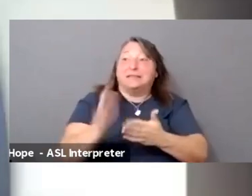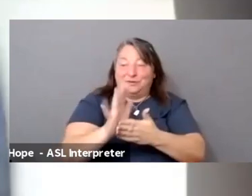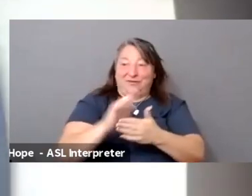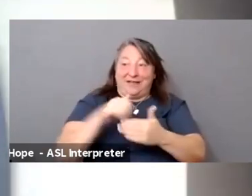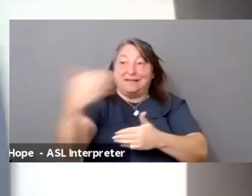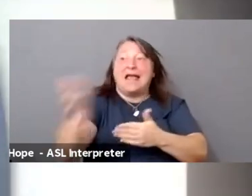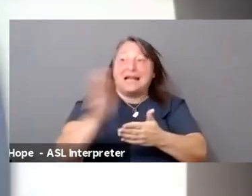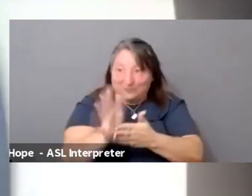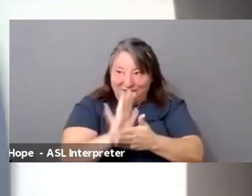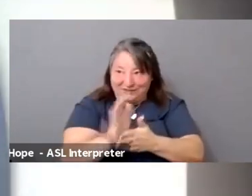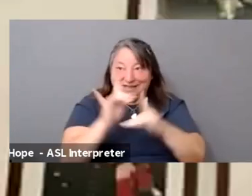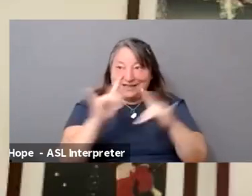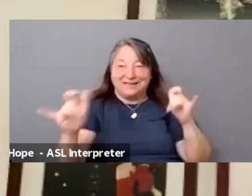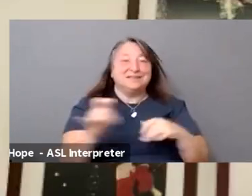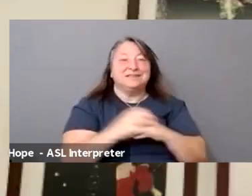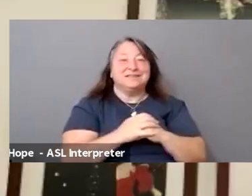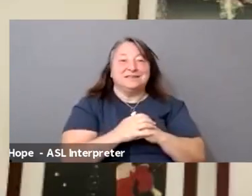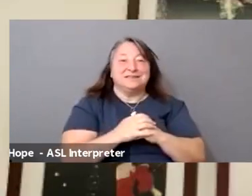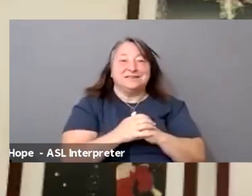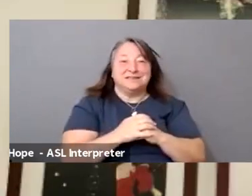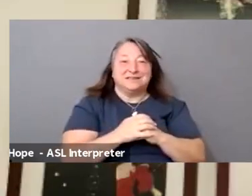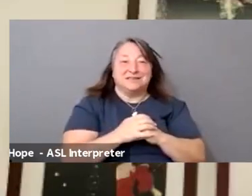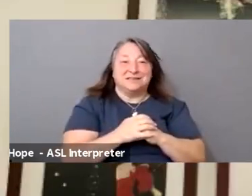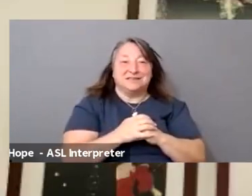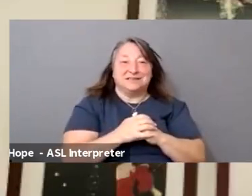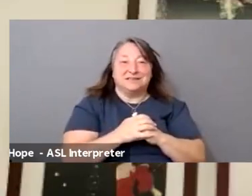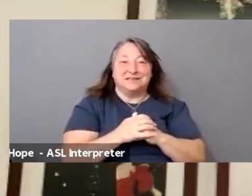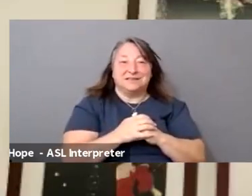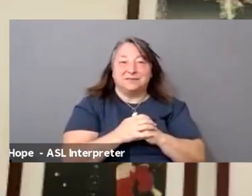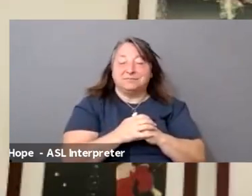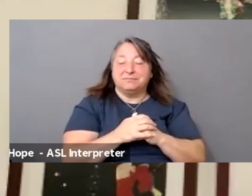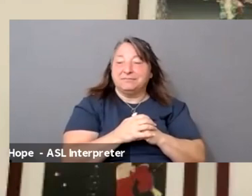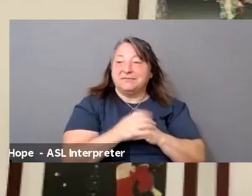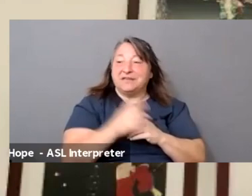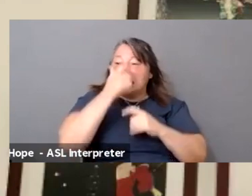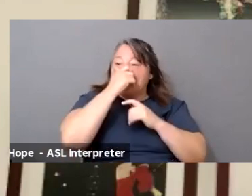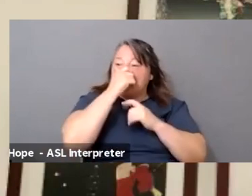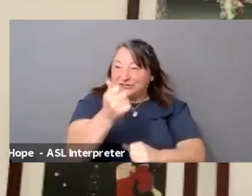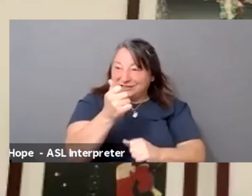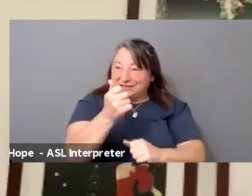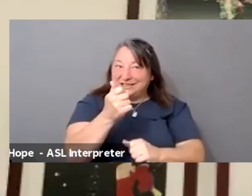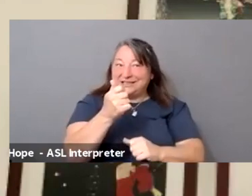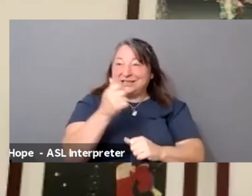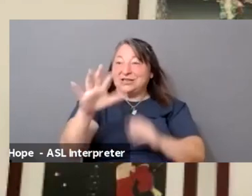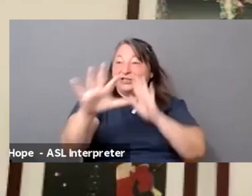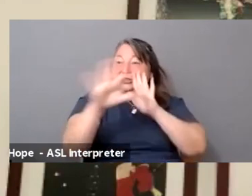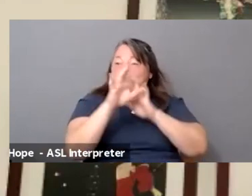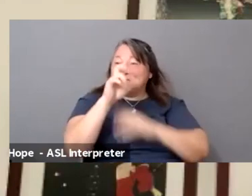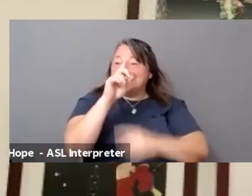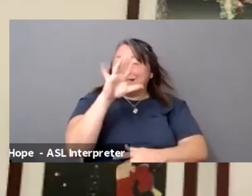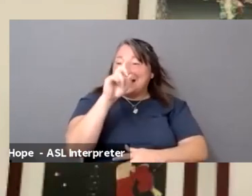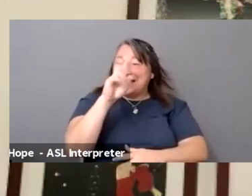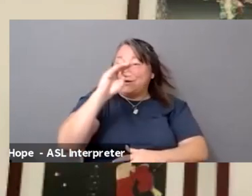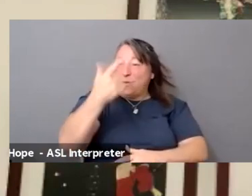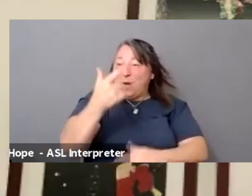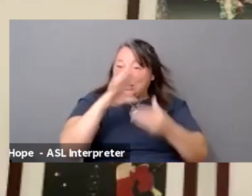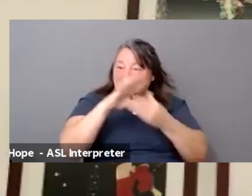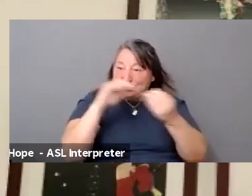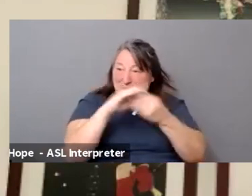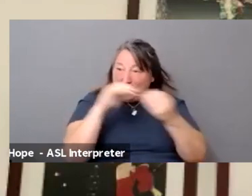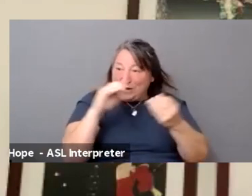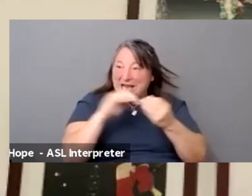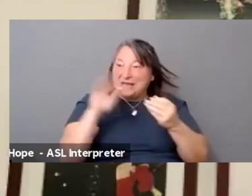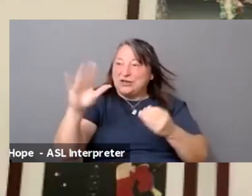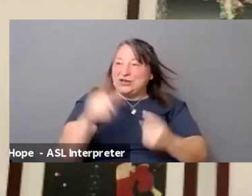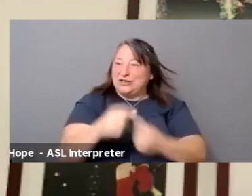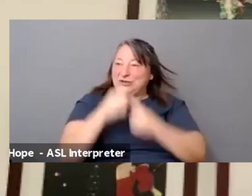also, yes, why you're choosing, interesting enough, the David Wong story and the unique approach to it.